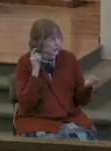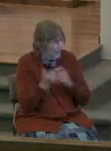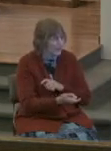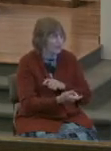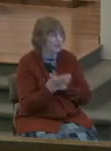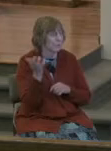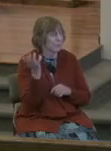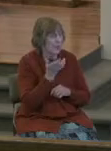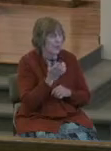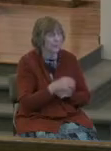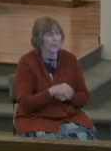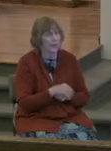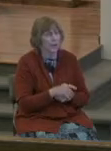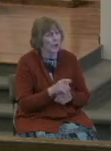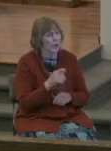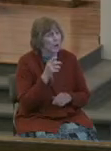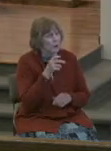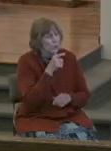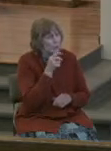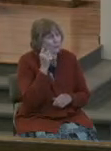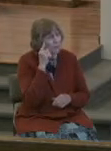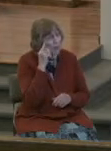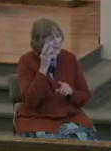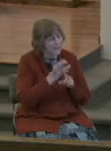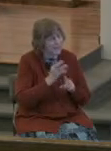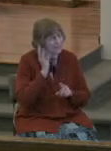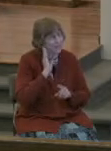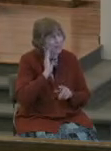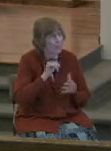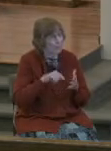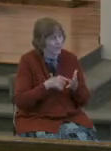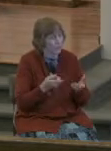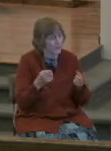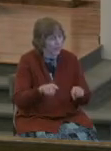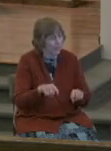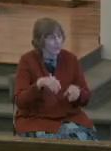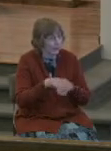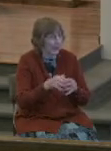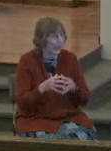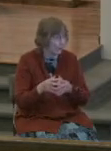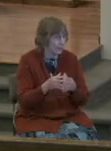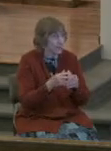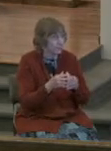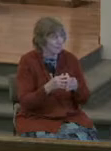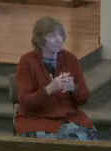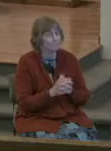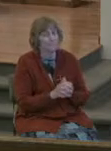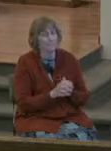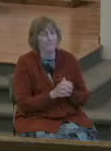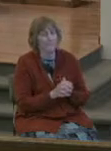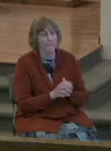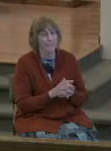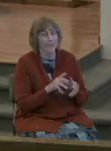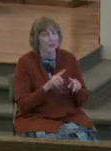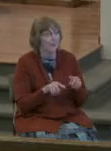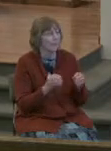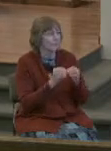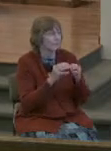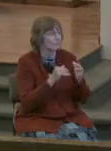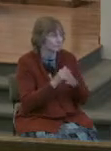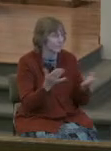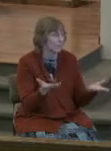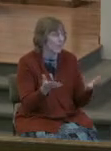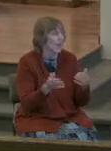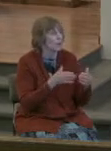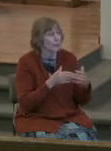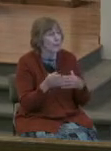Things that, I mean, who would have thought 6 months ago this is something that's going to happen in our country? But even beyond that, and